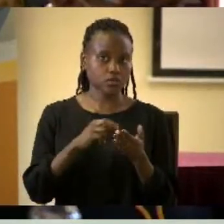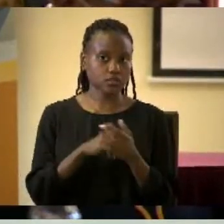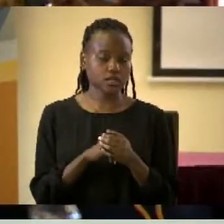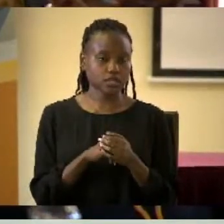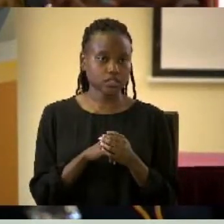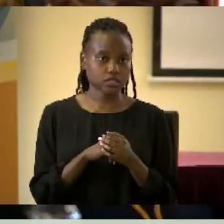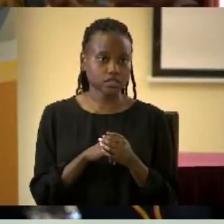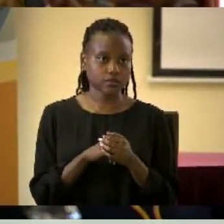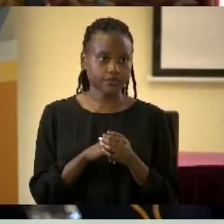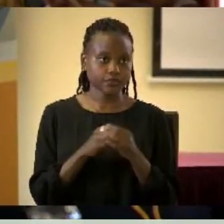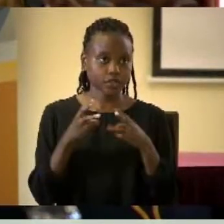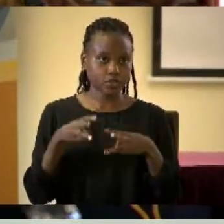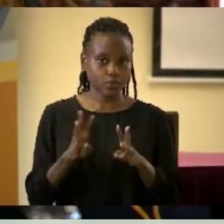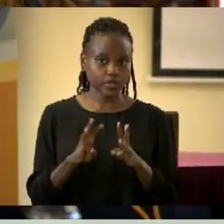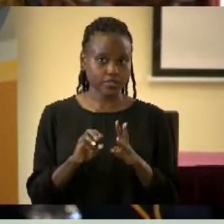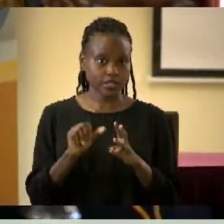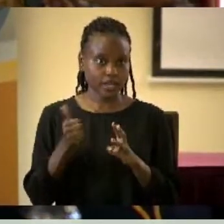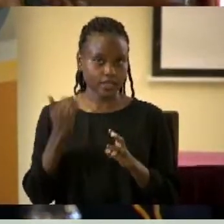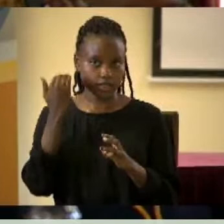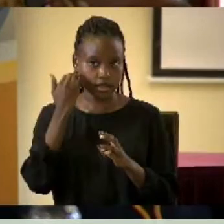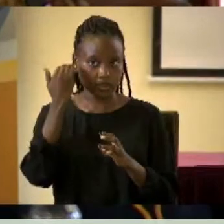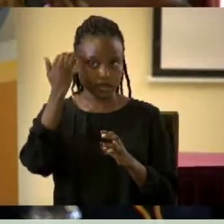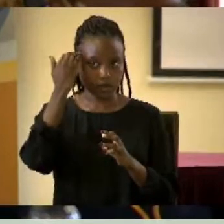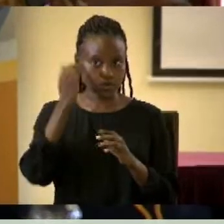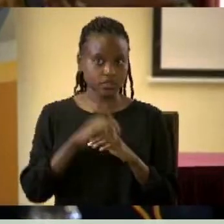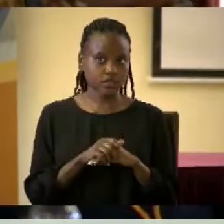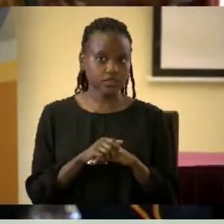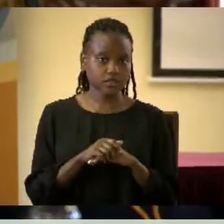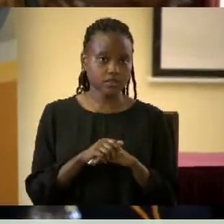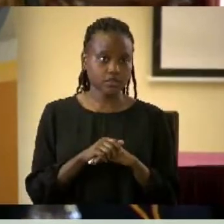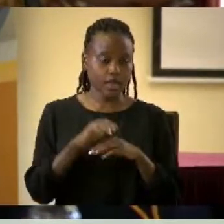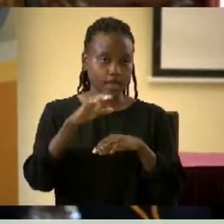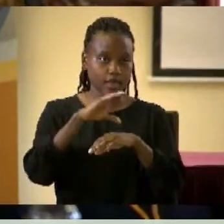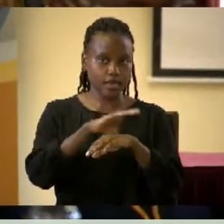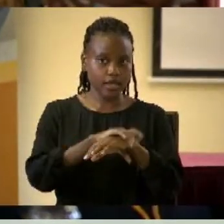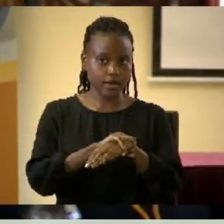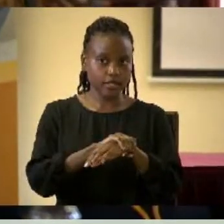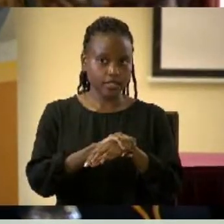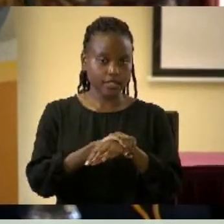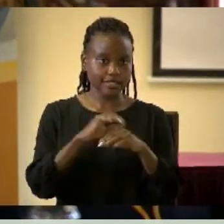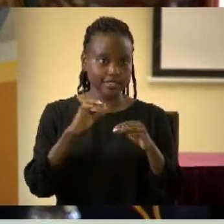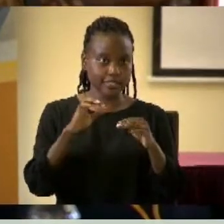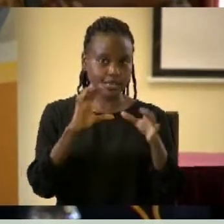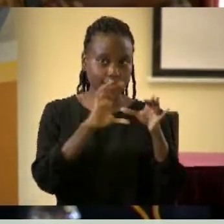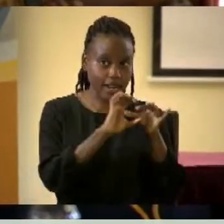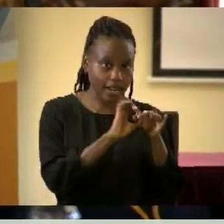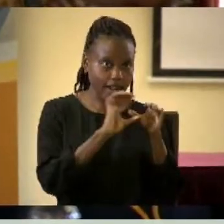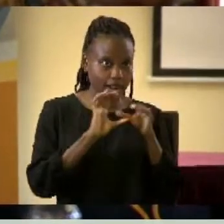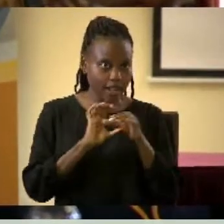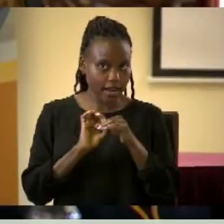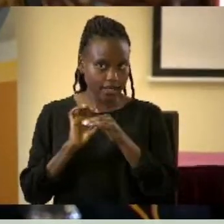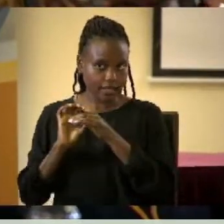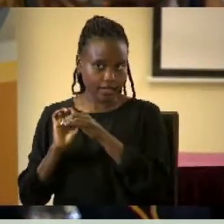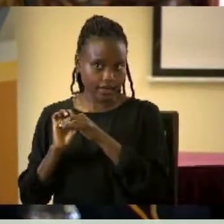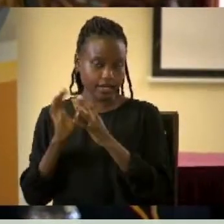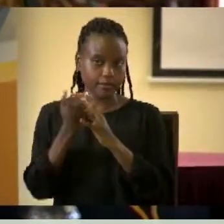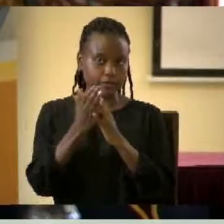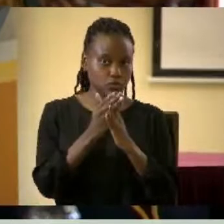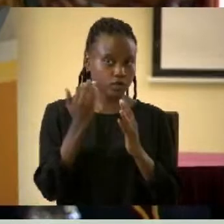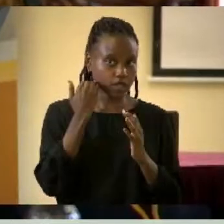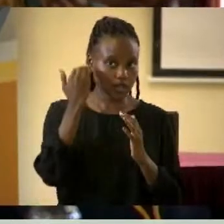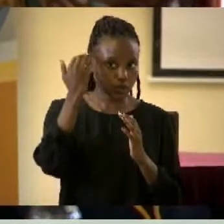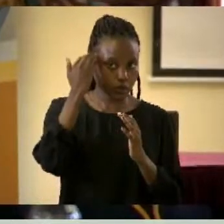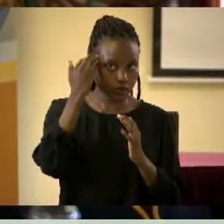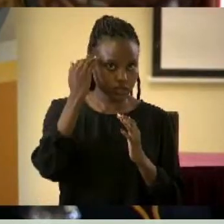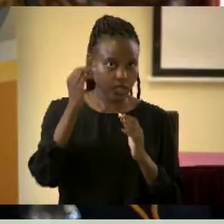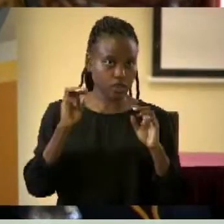in mechanisms other than the courts, and getting greater linkages between the courts and those mechanisms. But